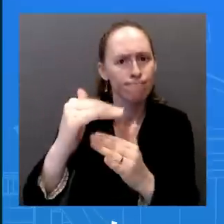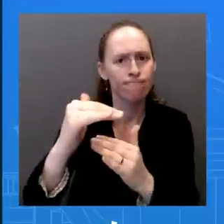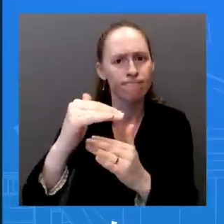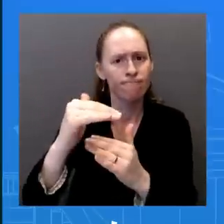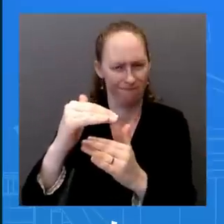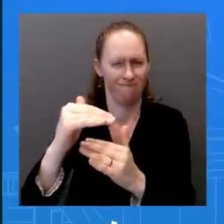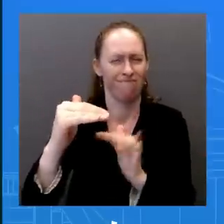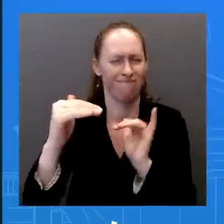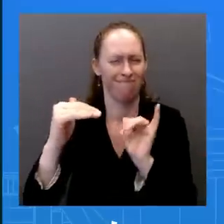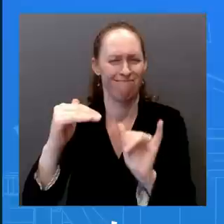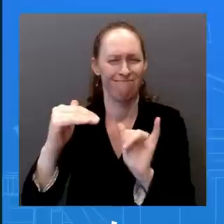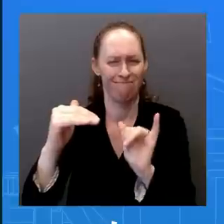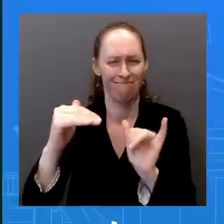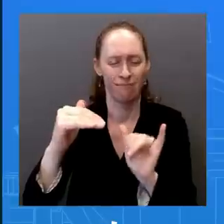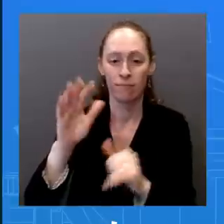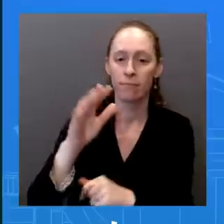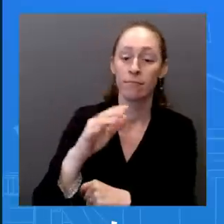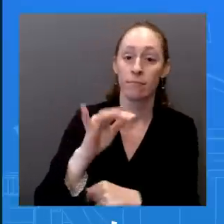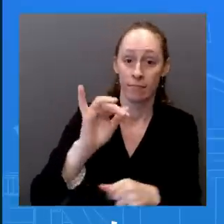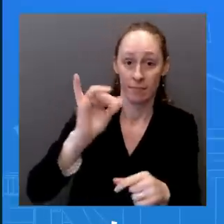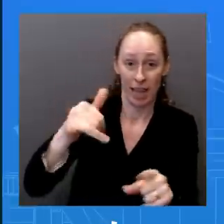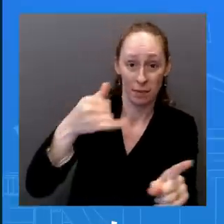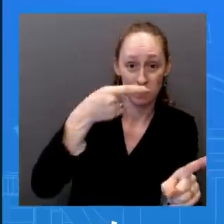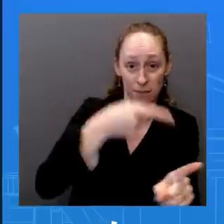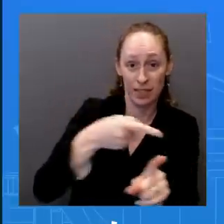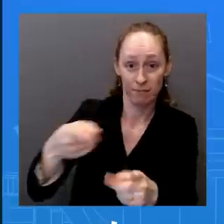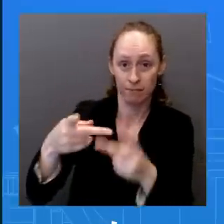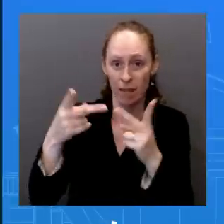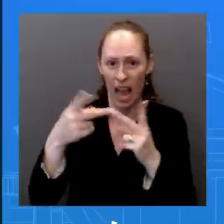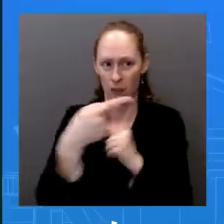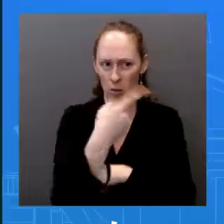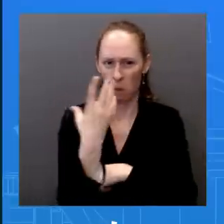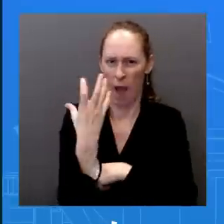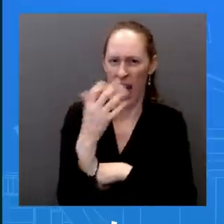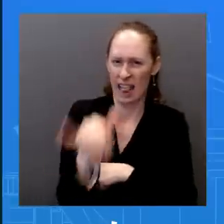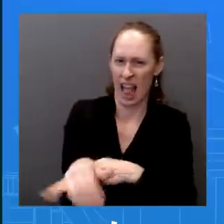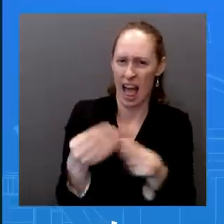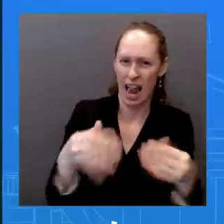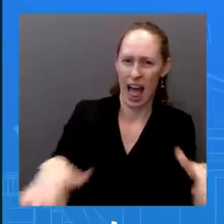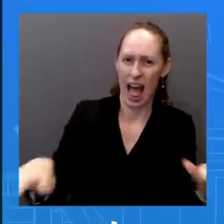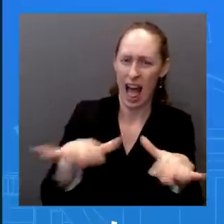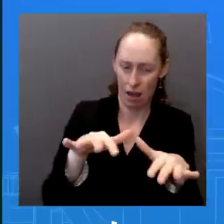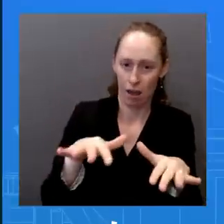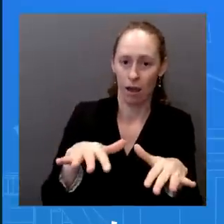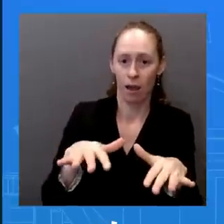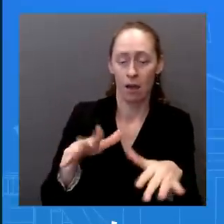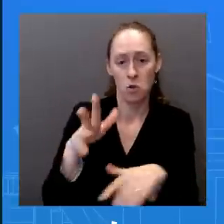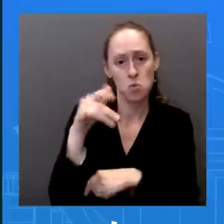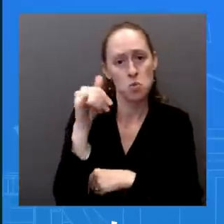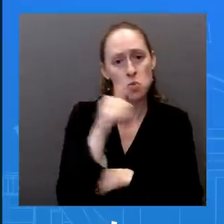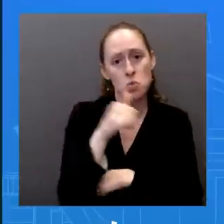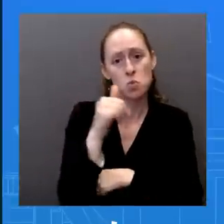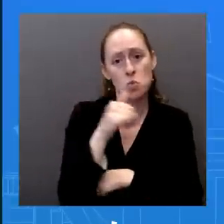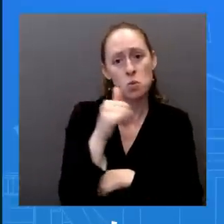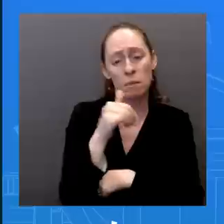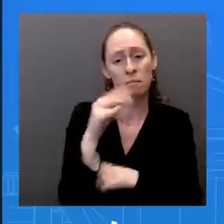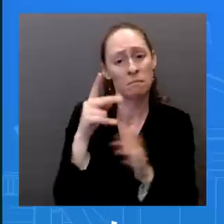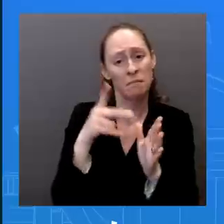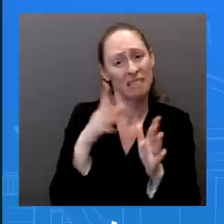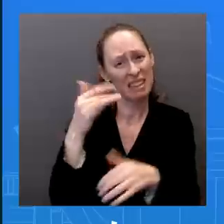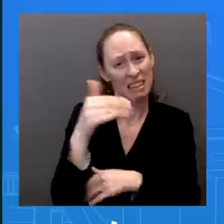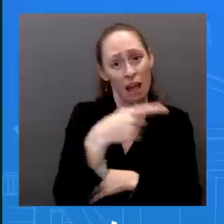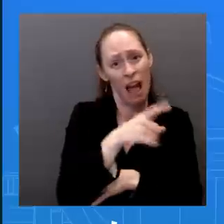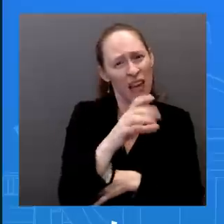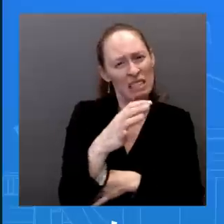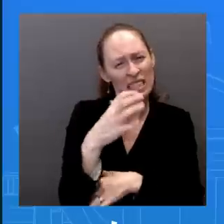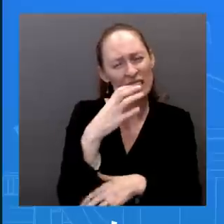occupation or don't hold at all. It's not exactly move of great strength on the part of the Russians, nor